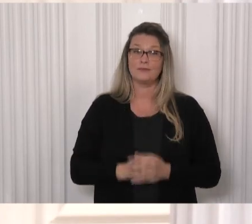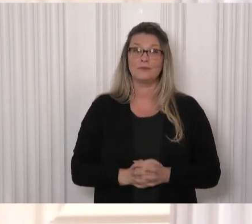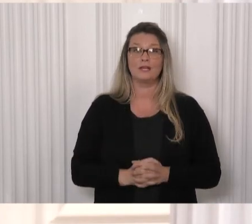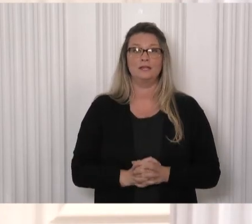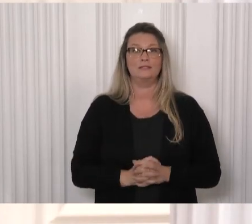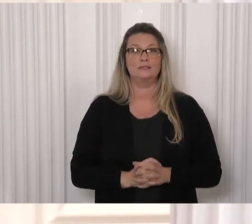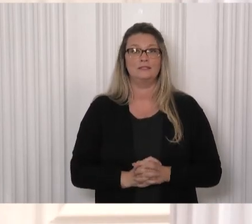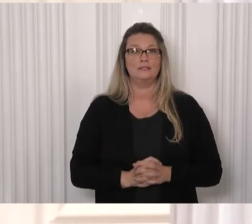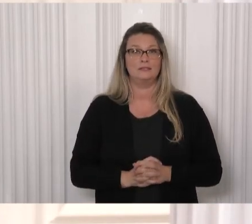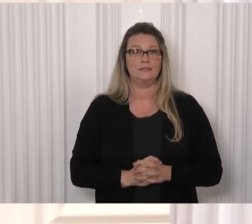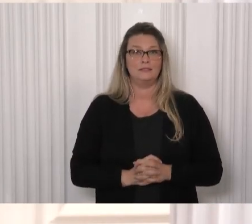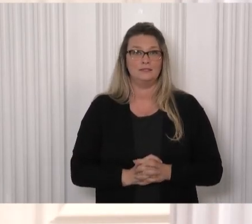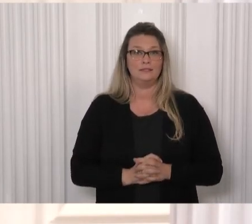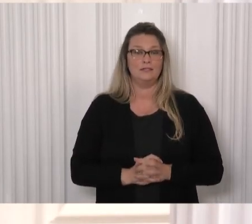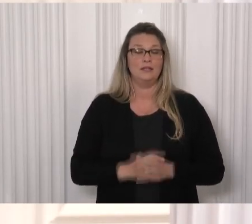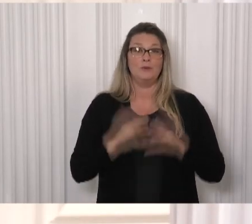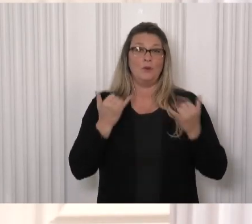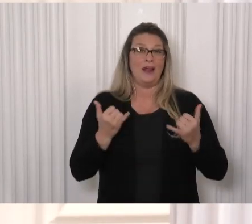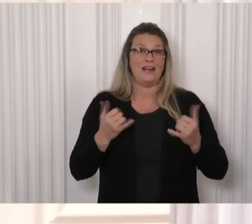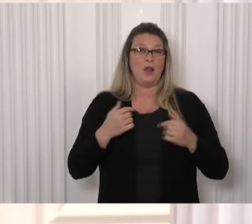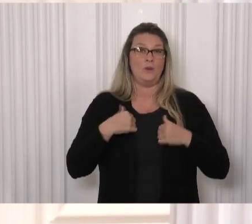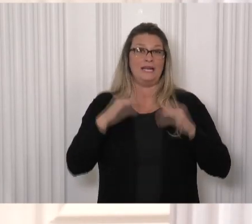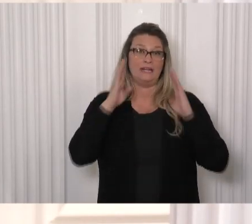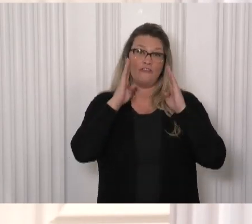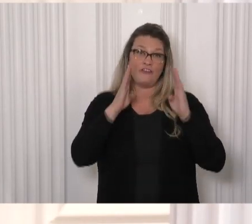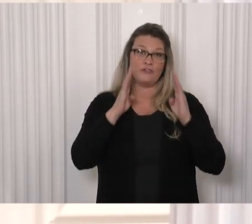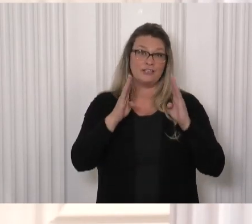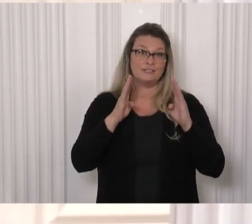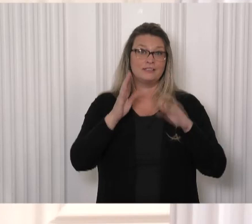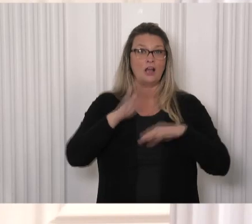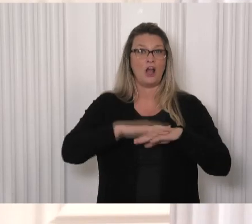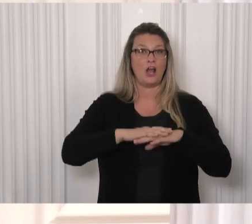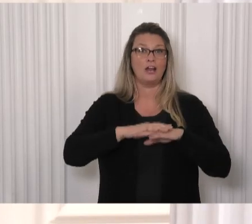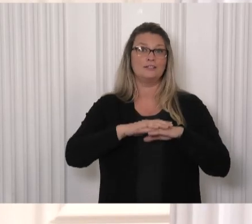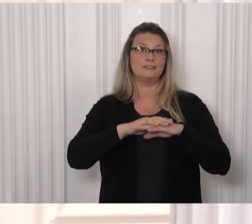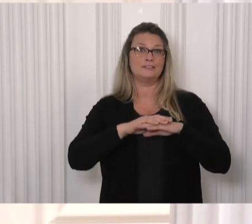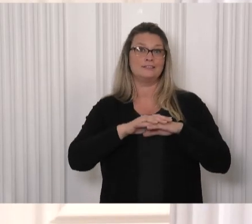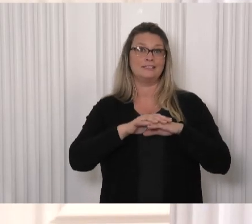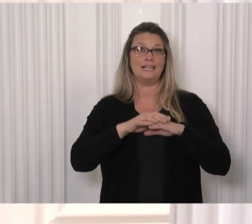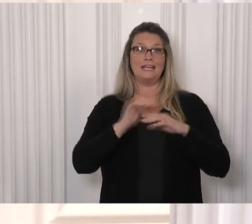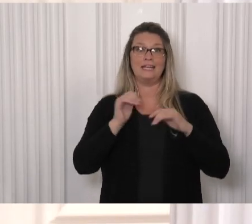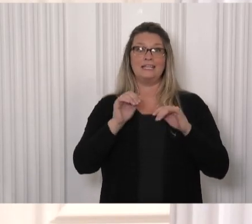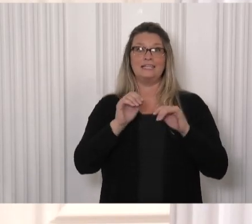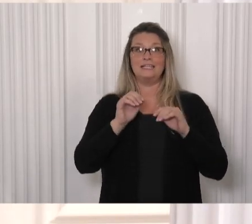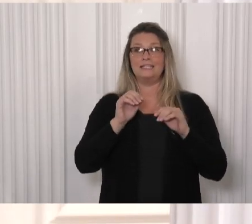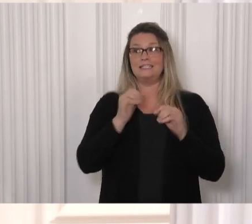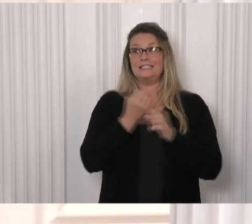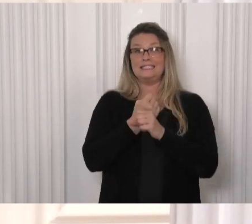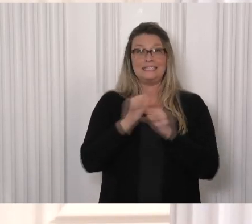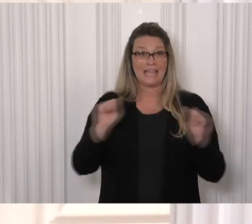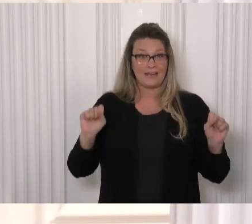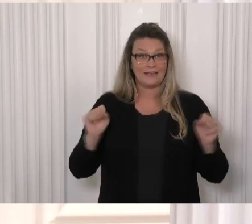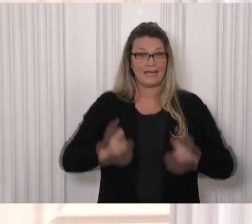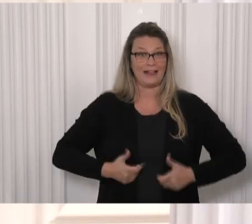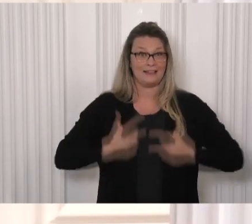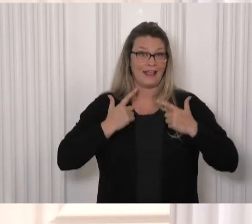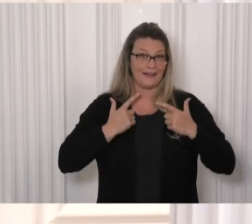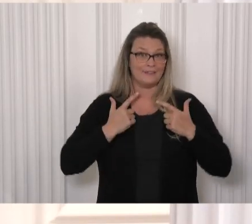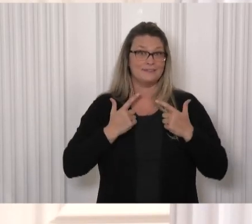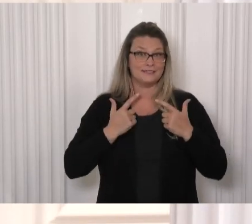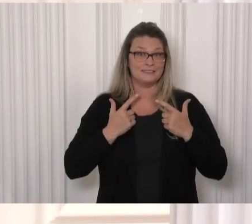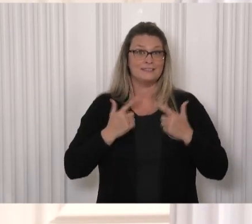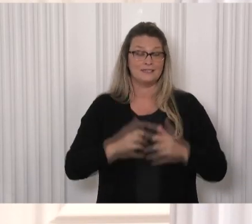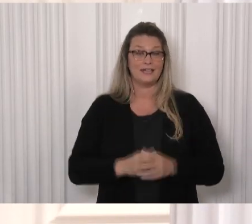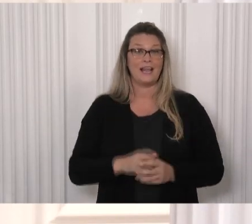need to do is just stay focused on one thing, and that is trying in every way we possibly can to save as many lives as we can. In fact, to